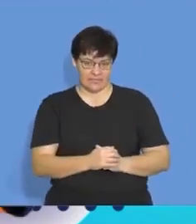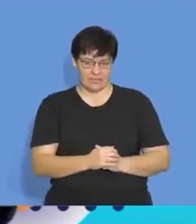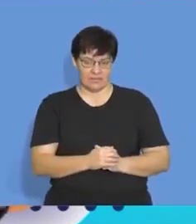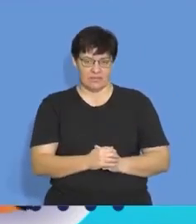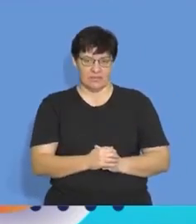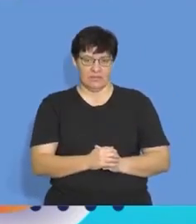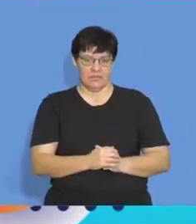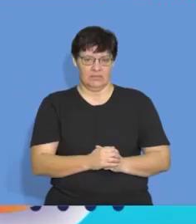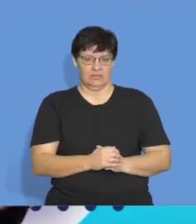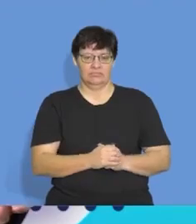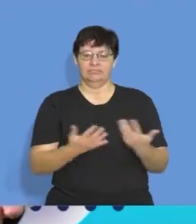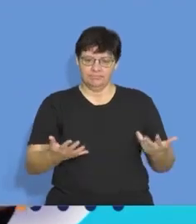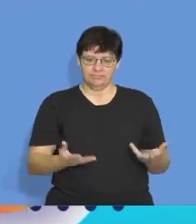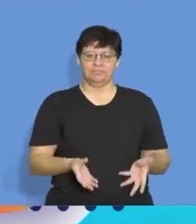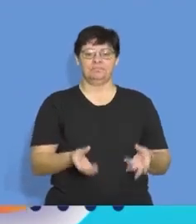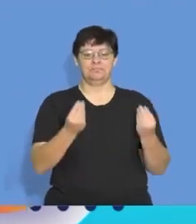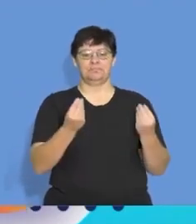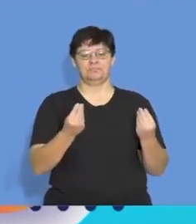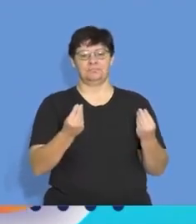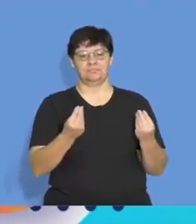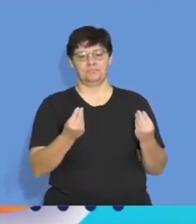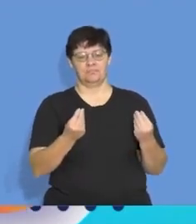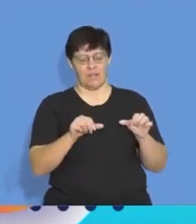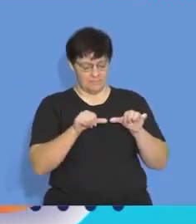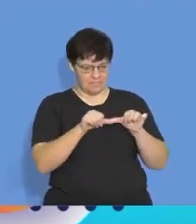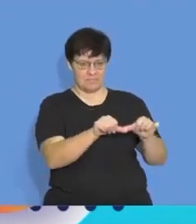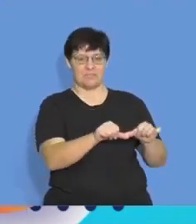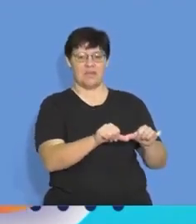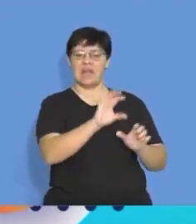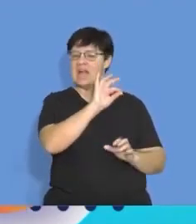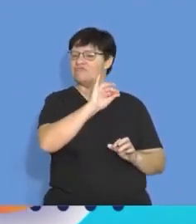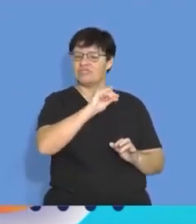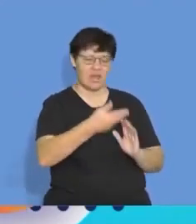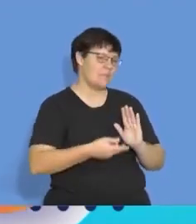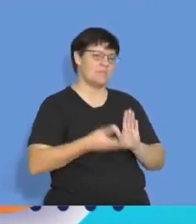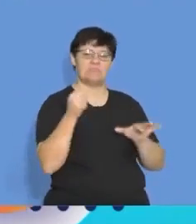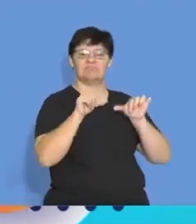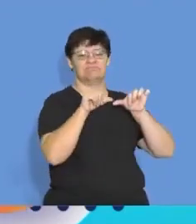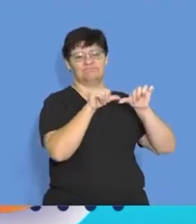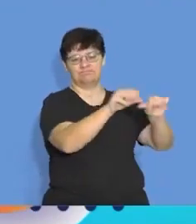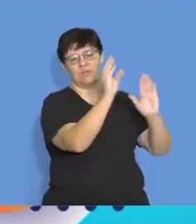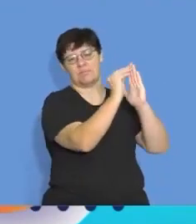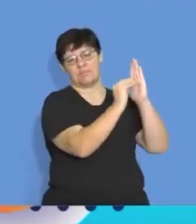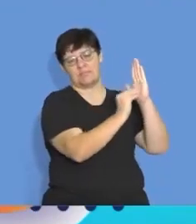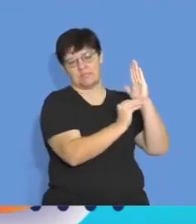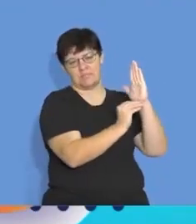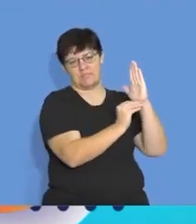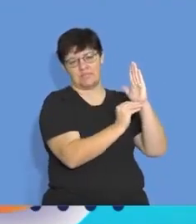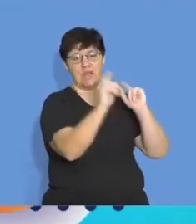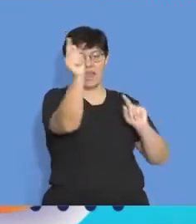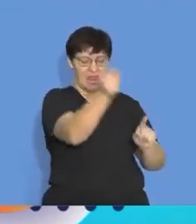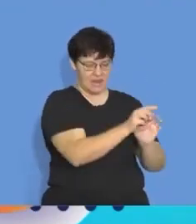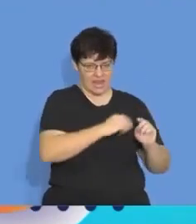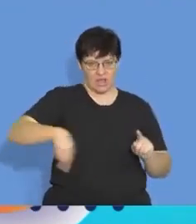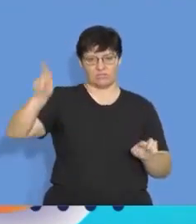So remember, it is kept, you're keeping an updated and a continuous record of the movement